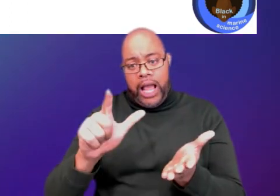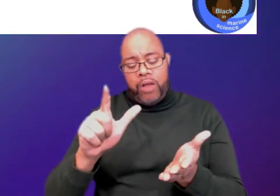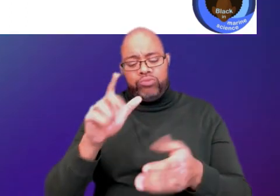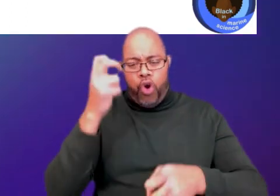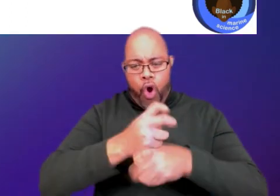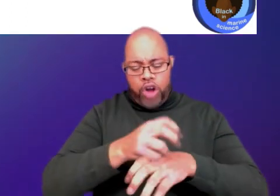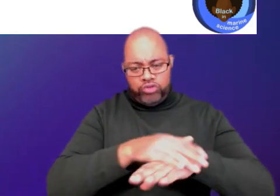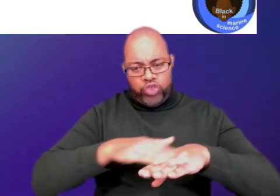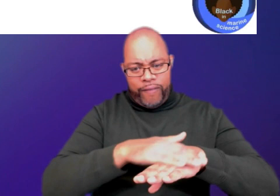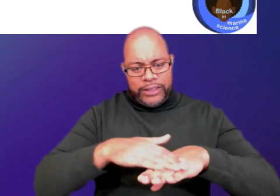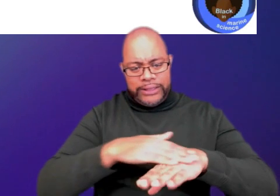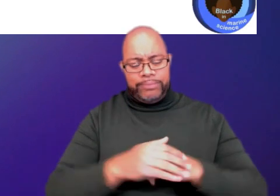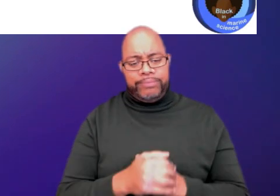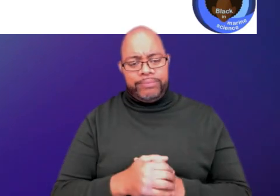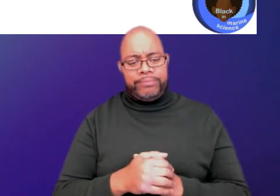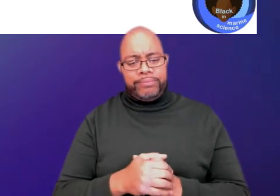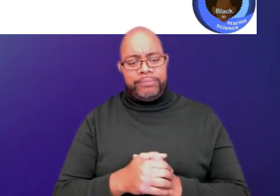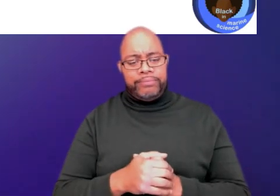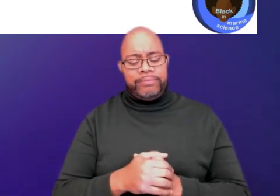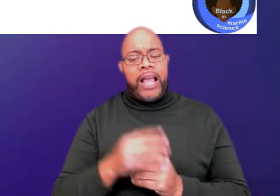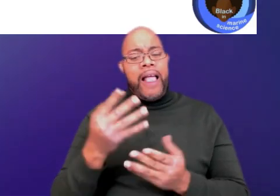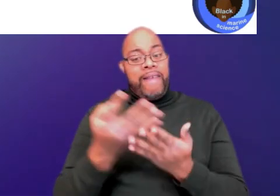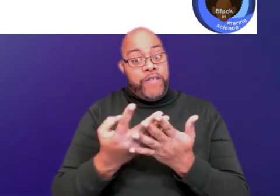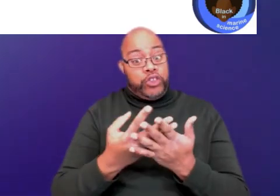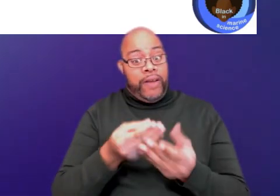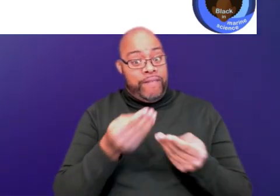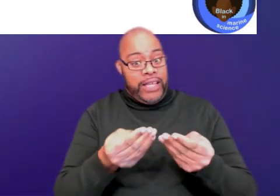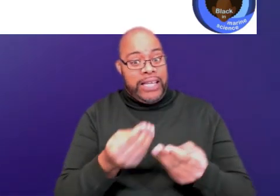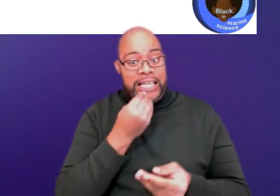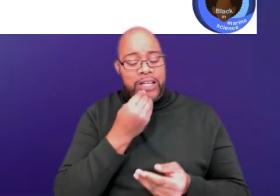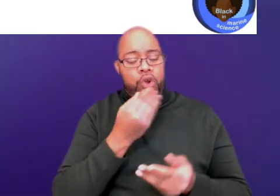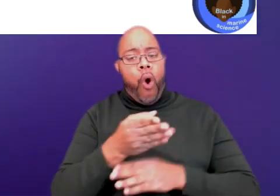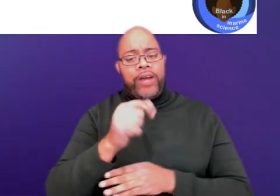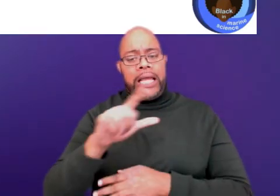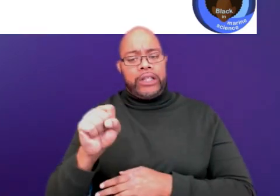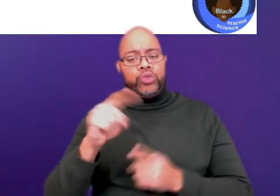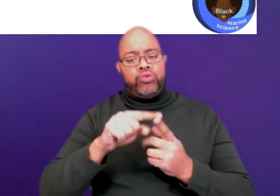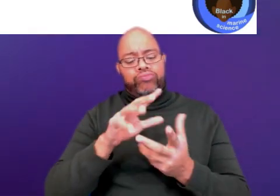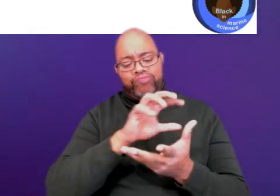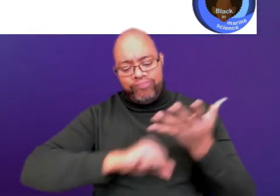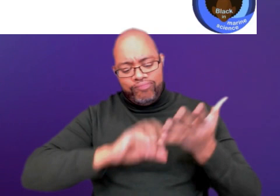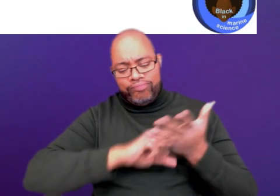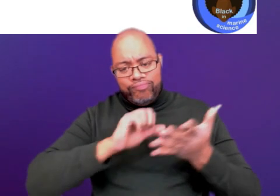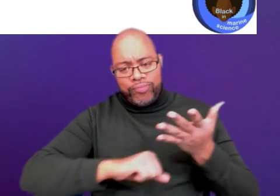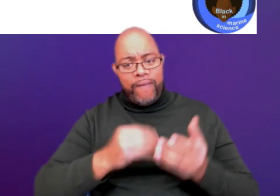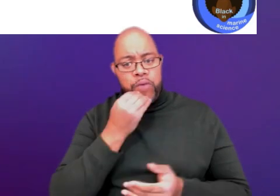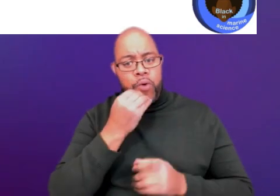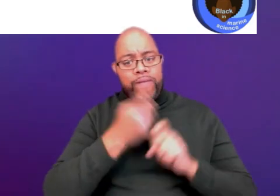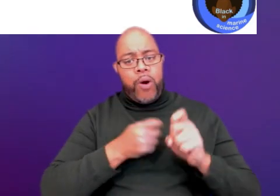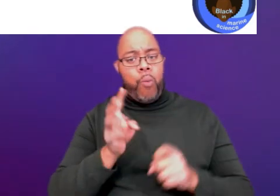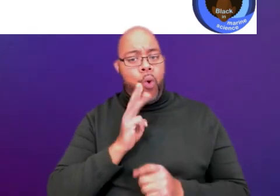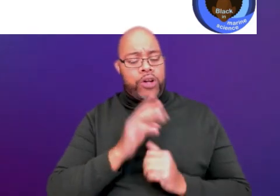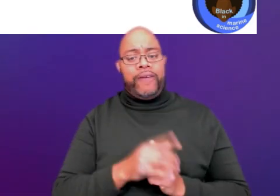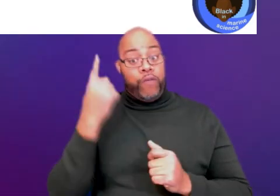a hard surface. They are filter feeders who filter water over their gills to remove detritus and plankton from the water for